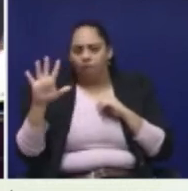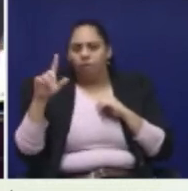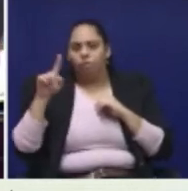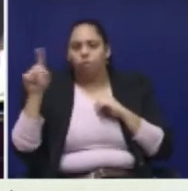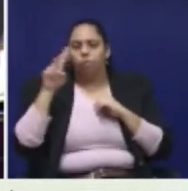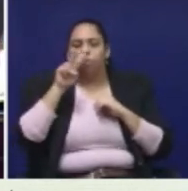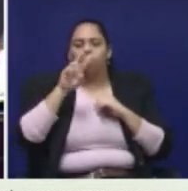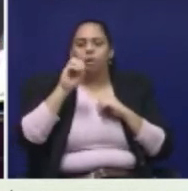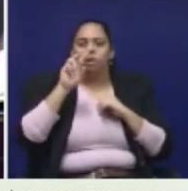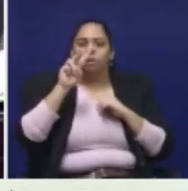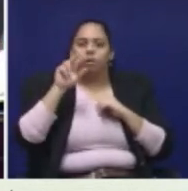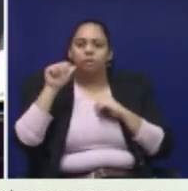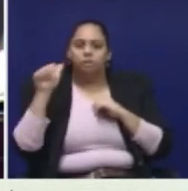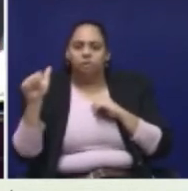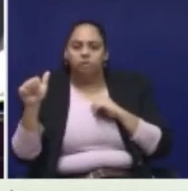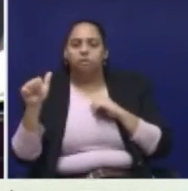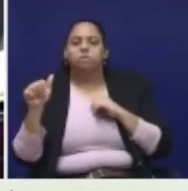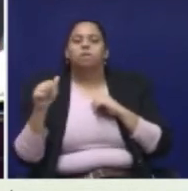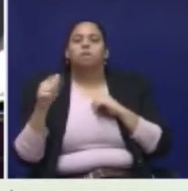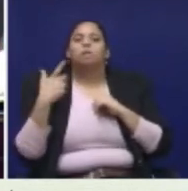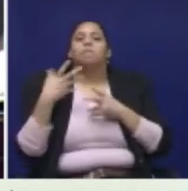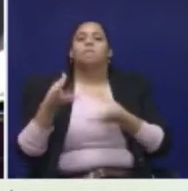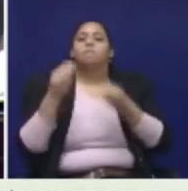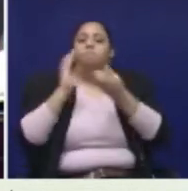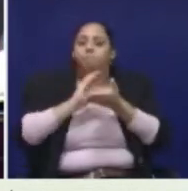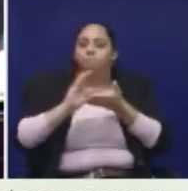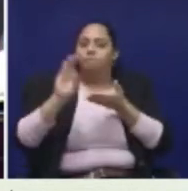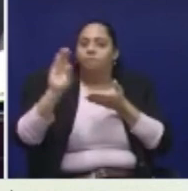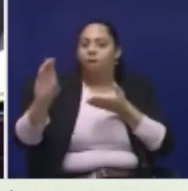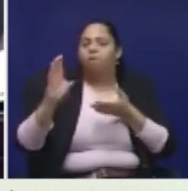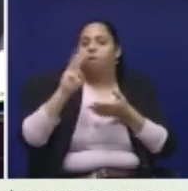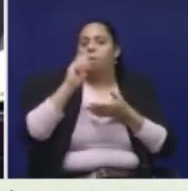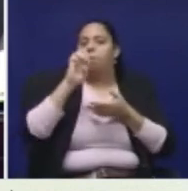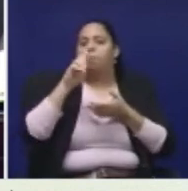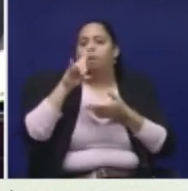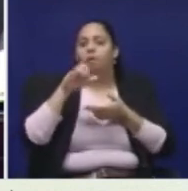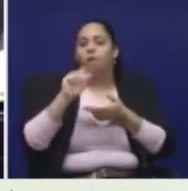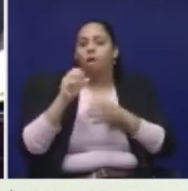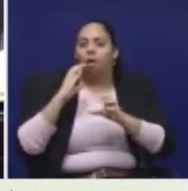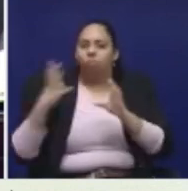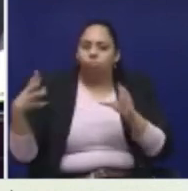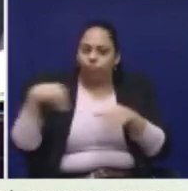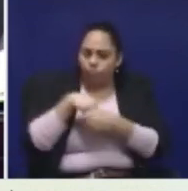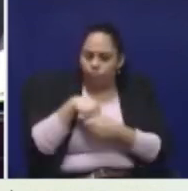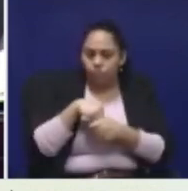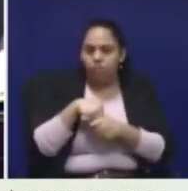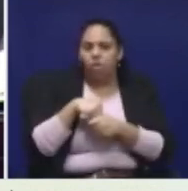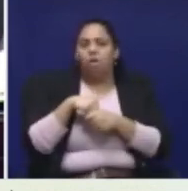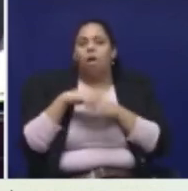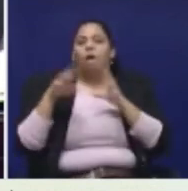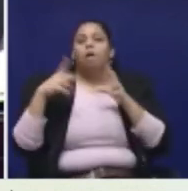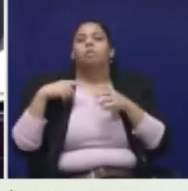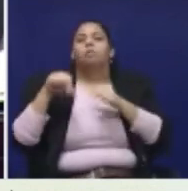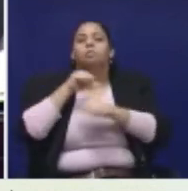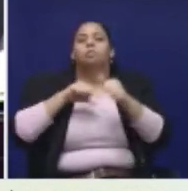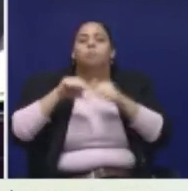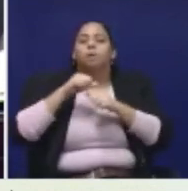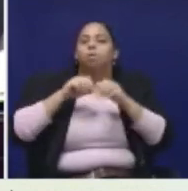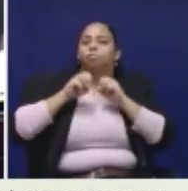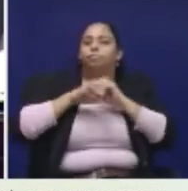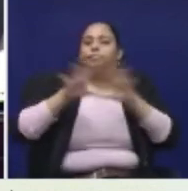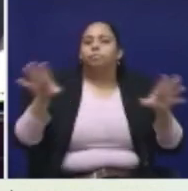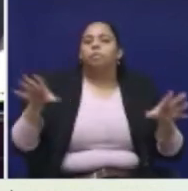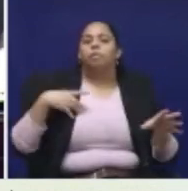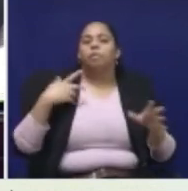financial year. This includes funding for media engagement, communication campaigns, and the digital migration